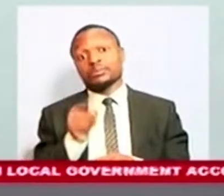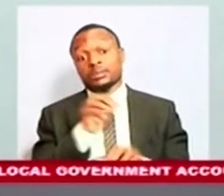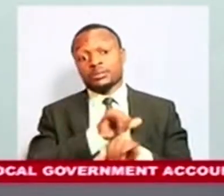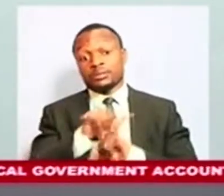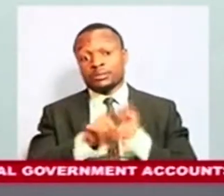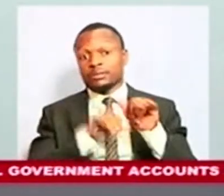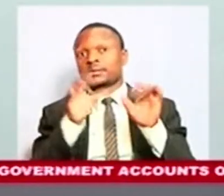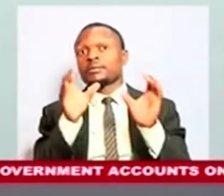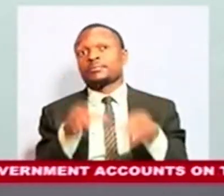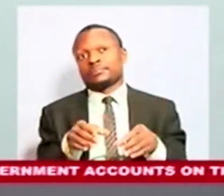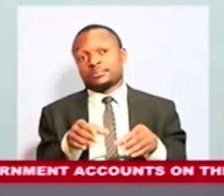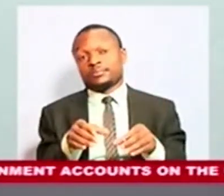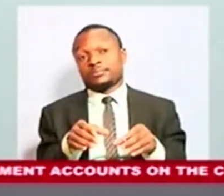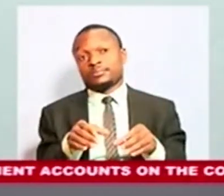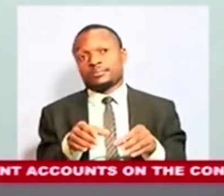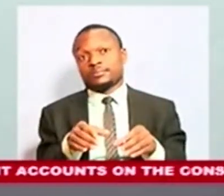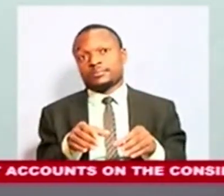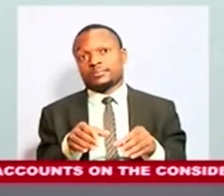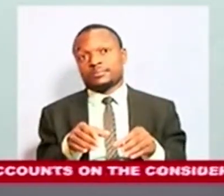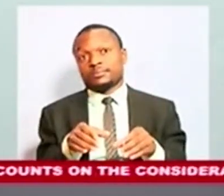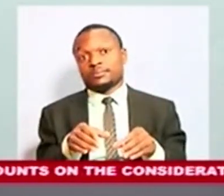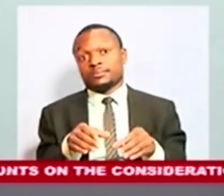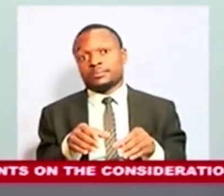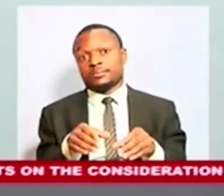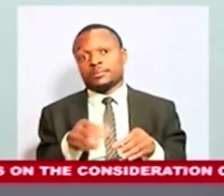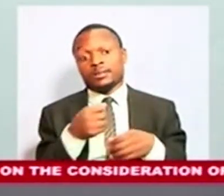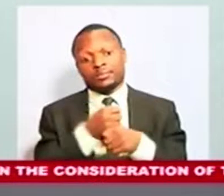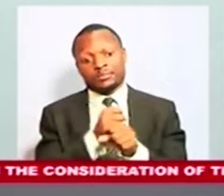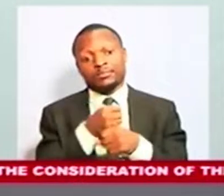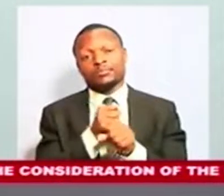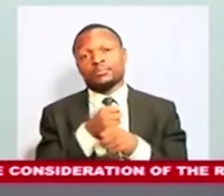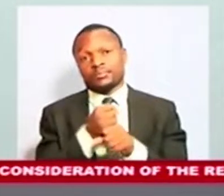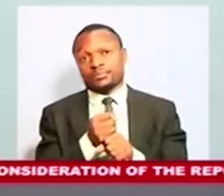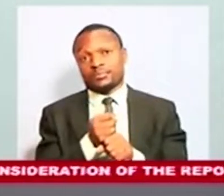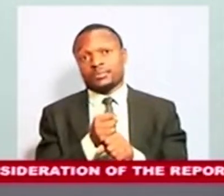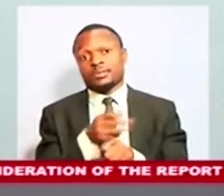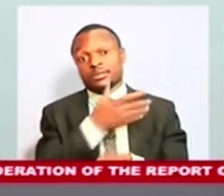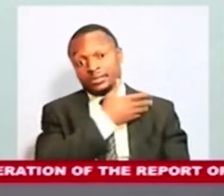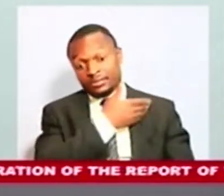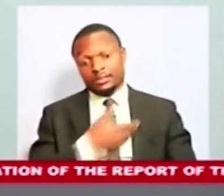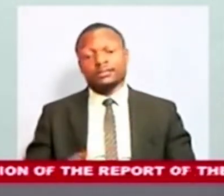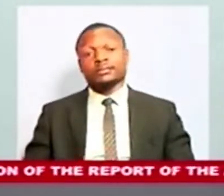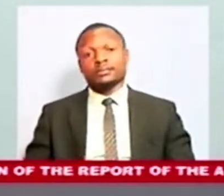this committee actually creates a very serious